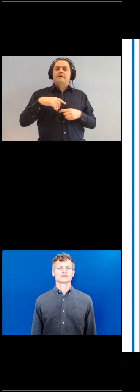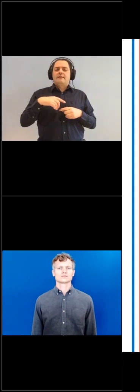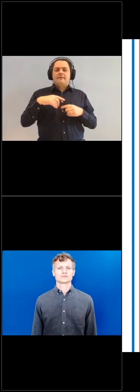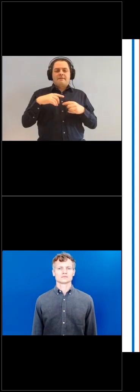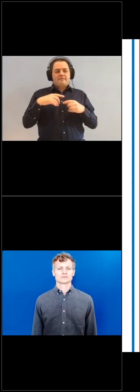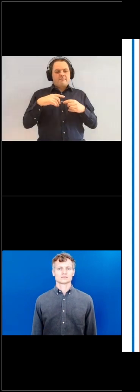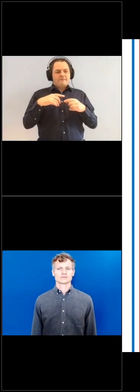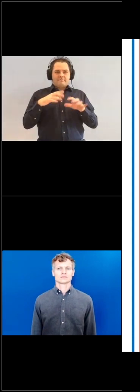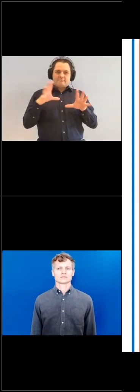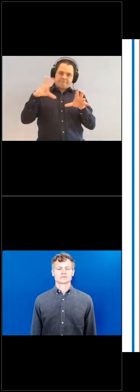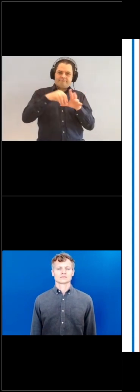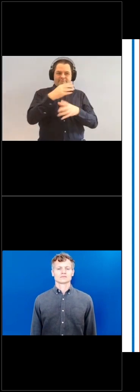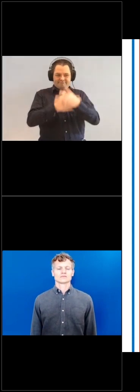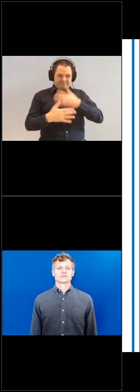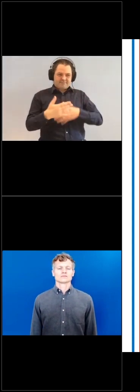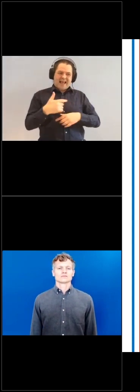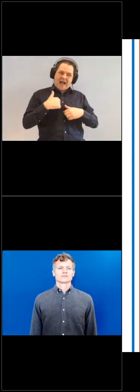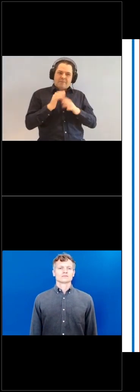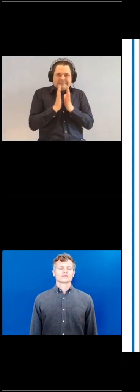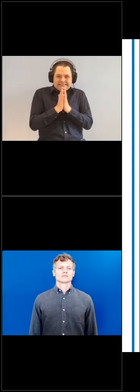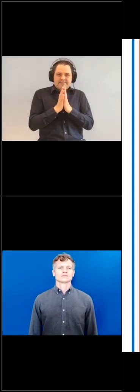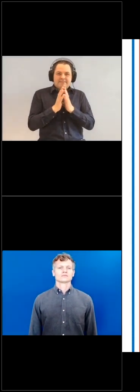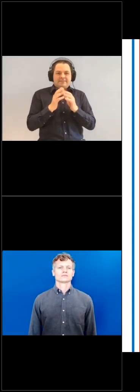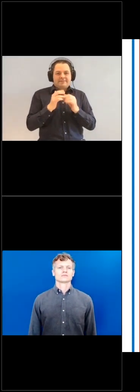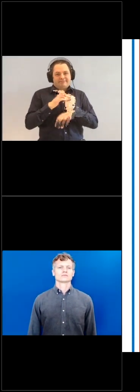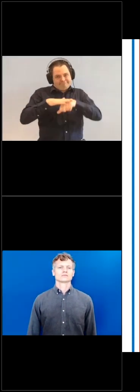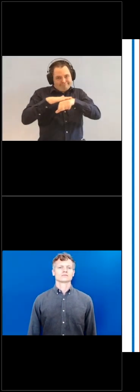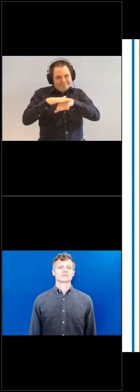to different speakers. Apologies for that.